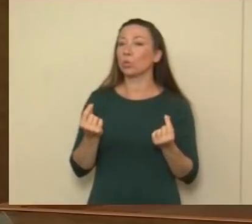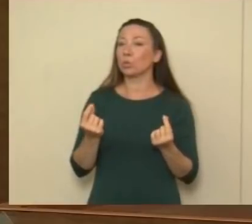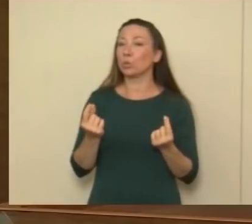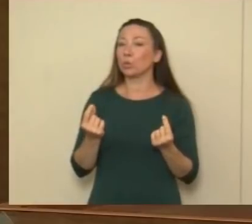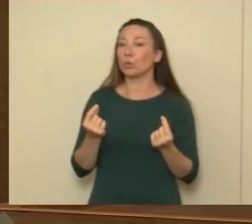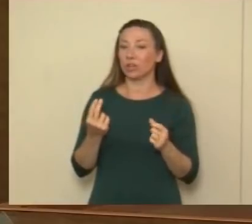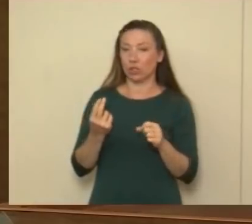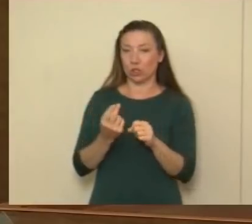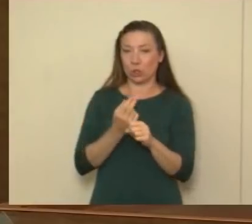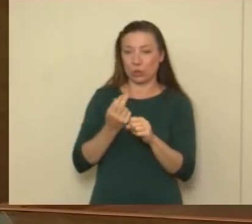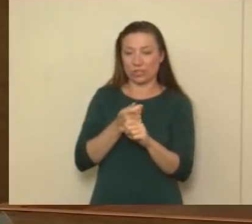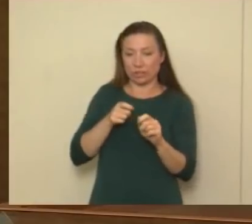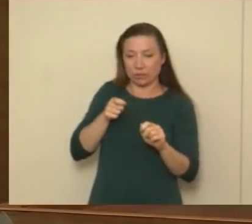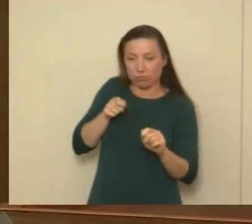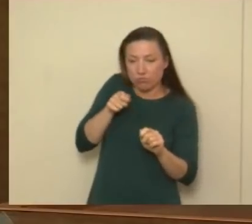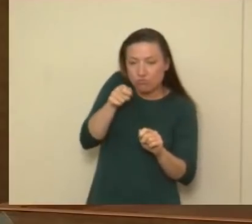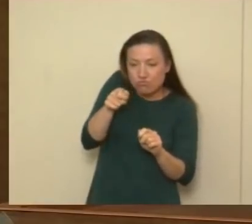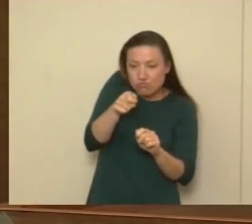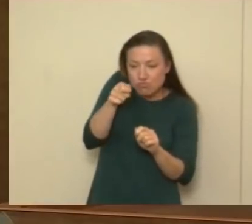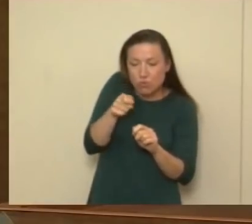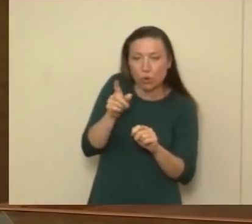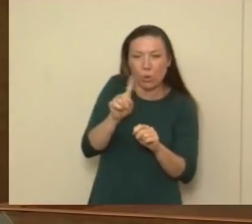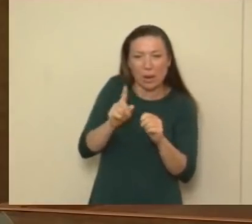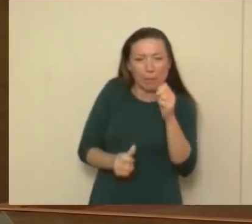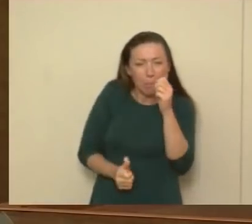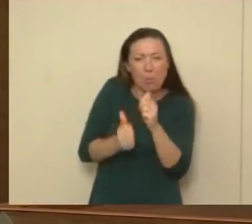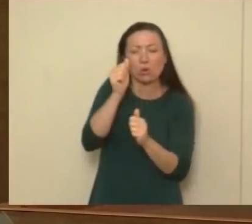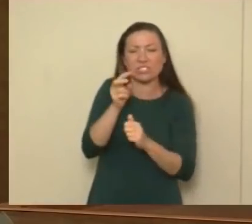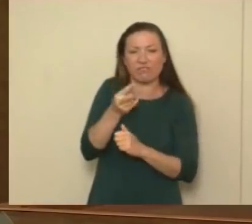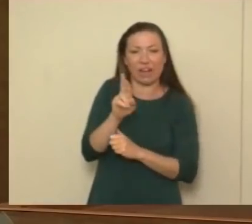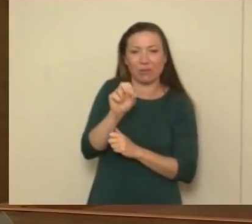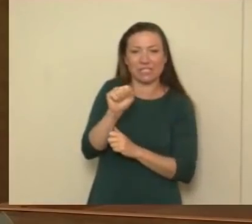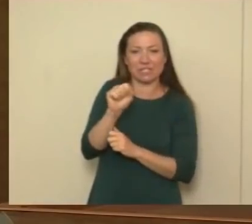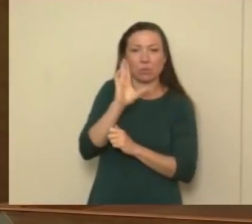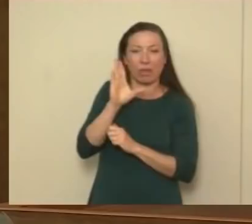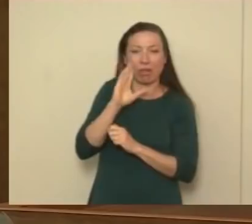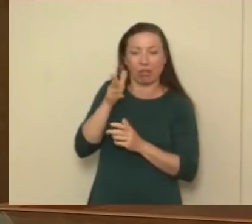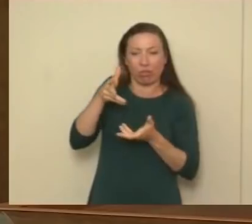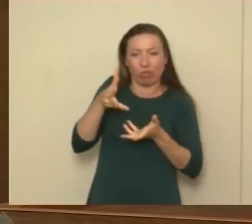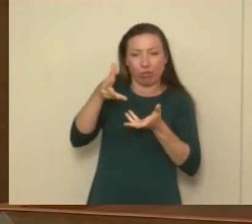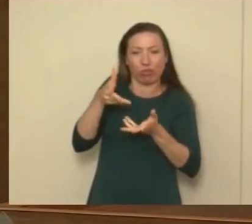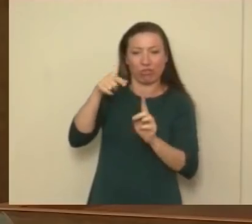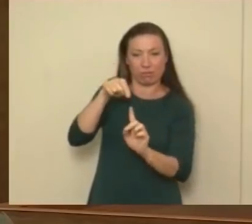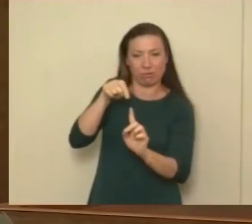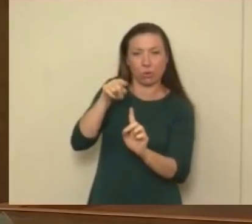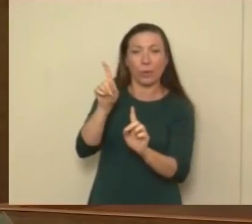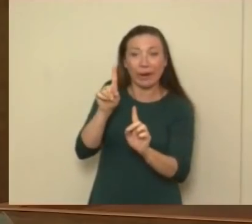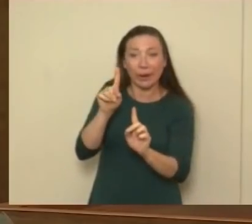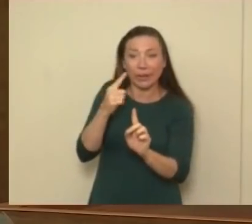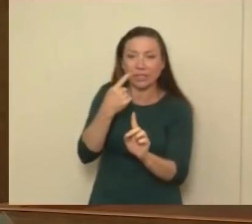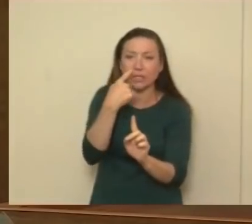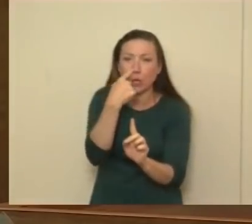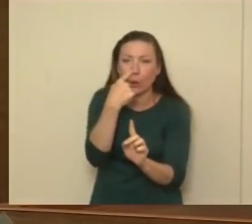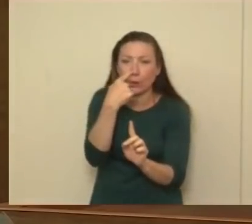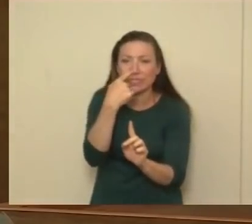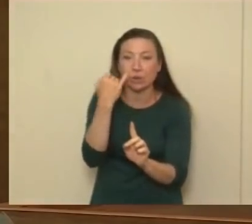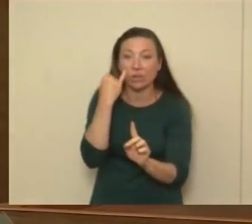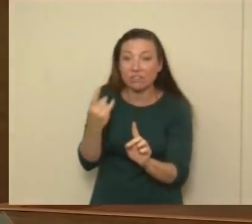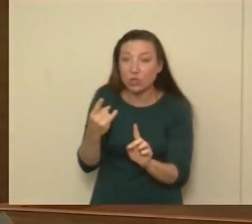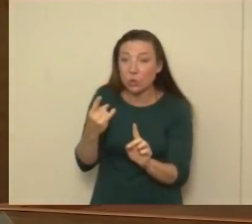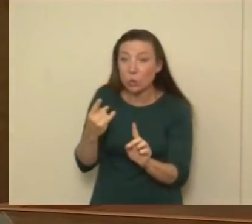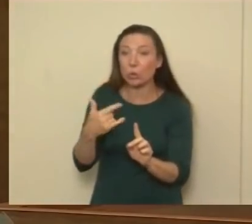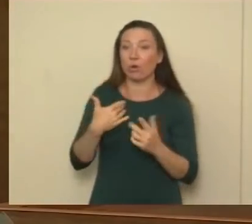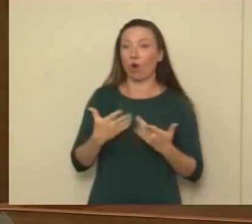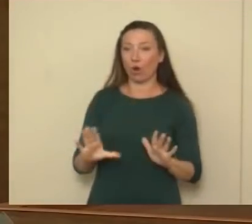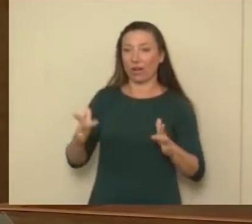of virus, and that is where? In the nose. So walking around without a mask, if you're an asymptomatic COVID carrier,